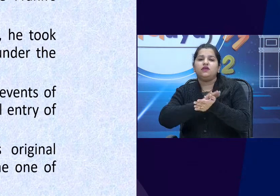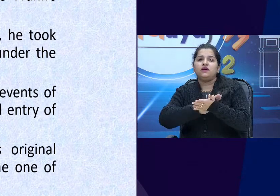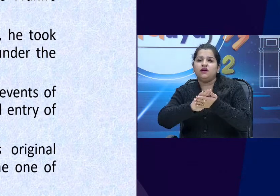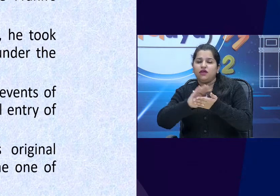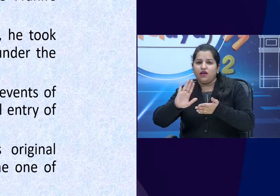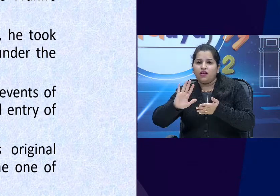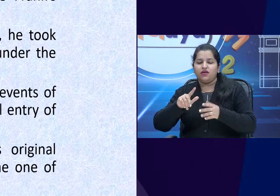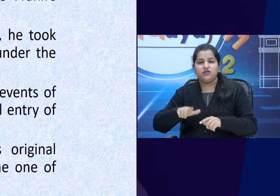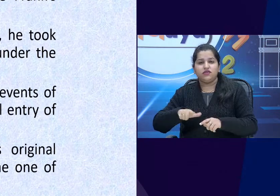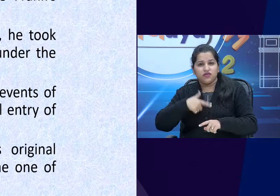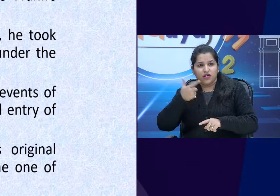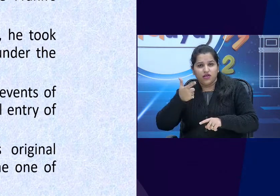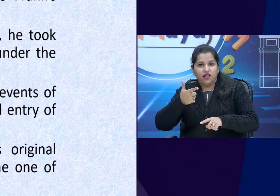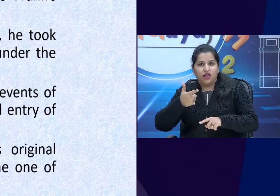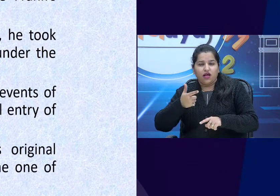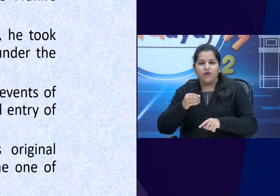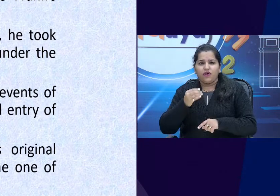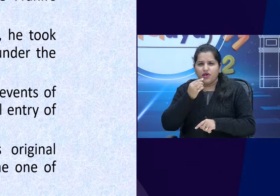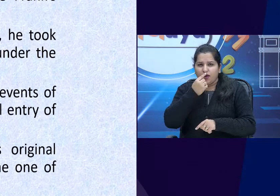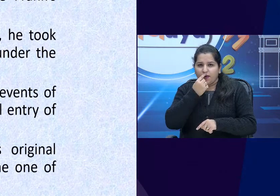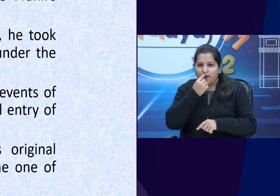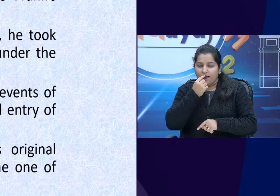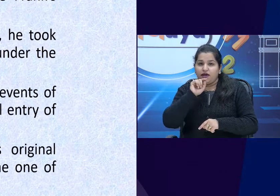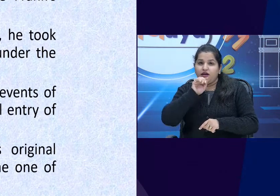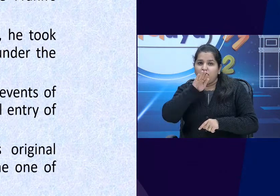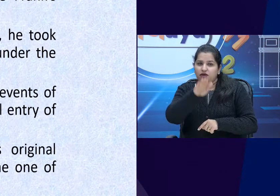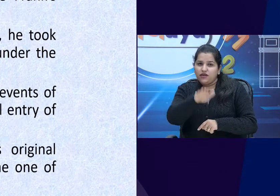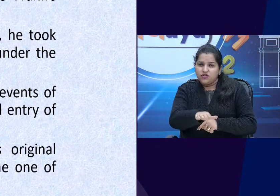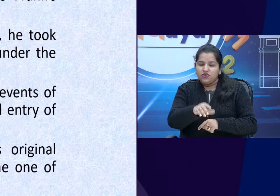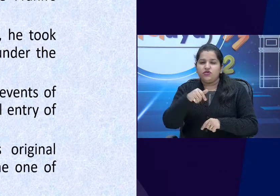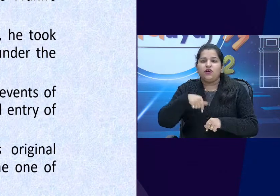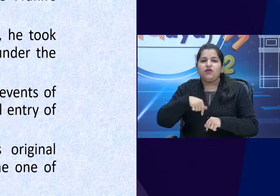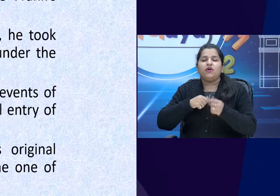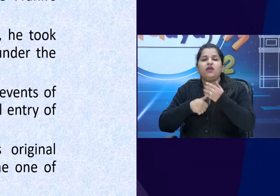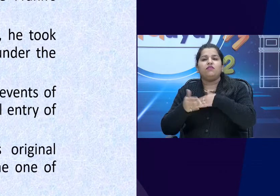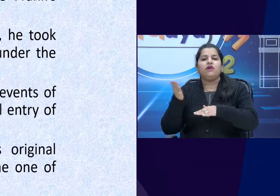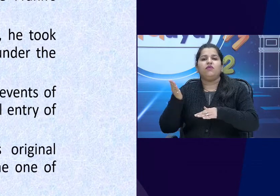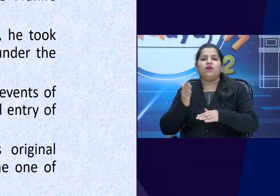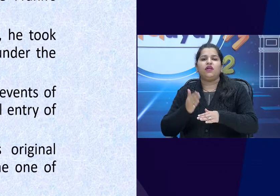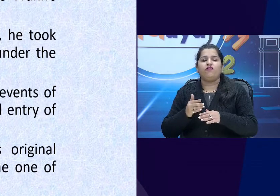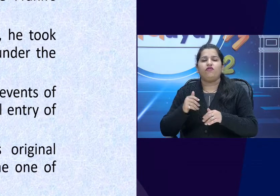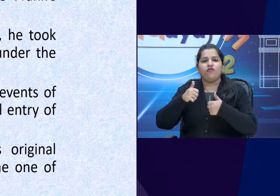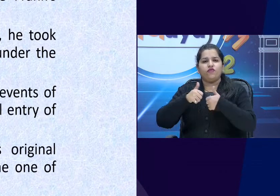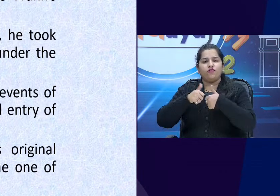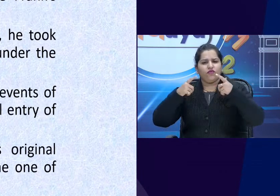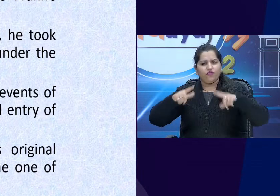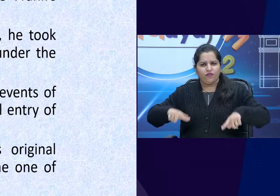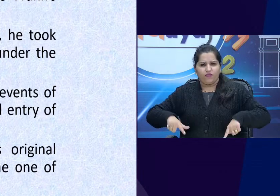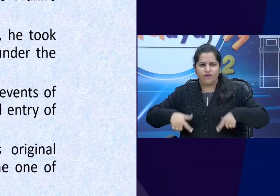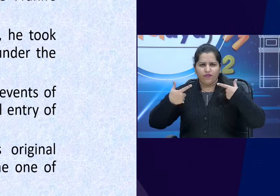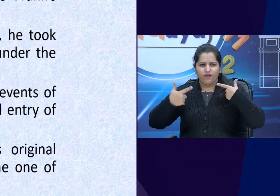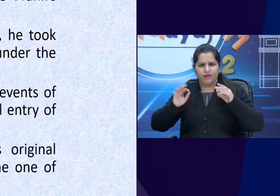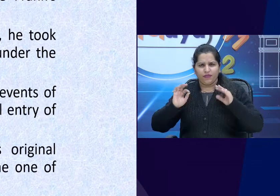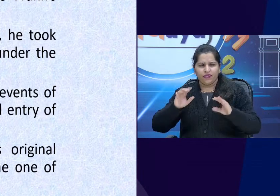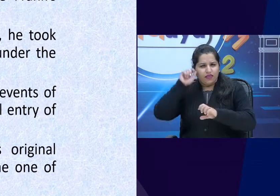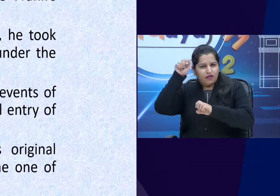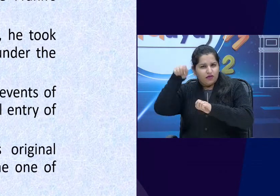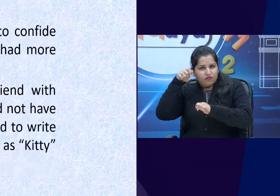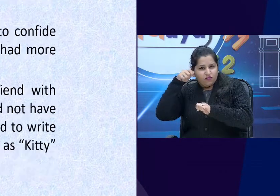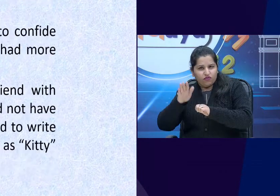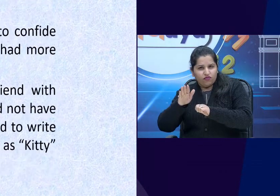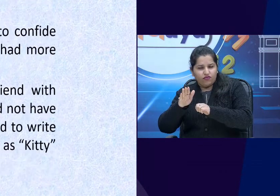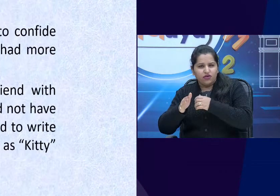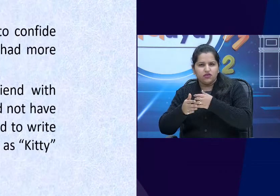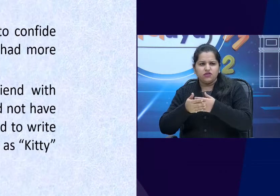translated into many languages, and based on Anne Frank's diary, there are movies, there are ballets, and there are many other